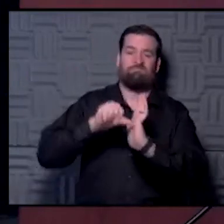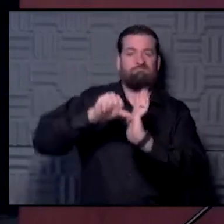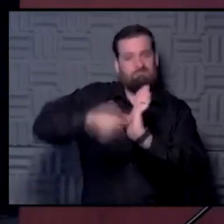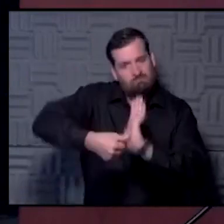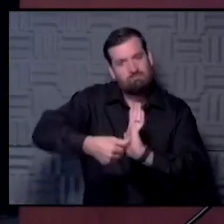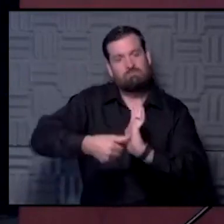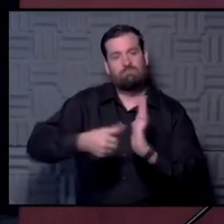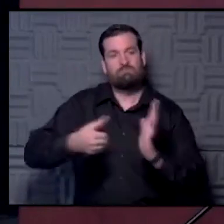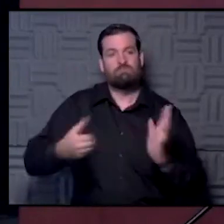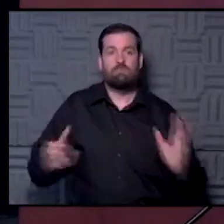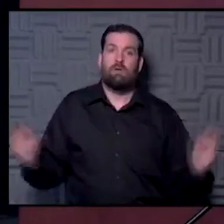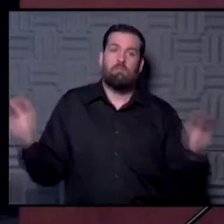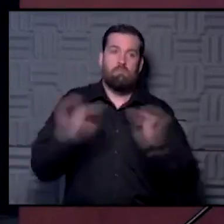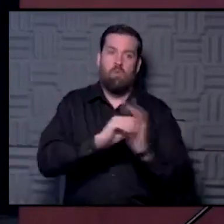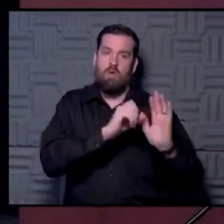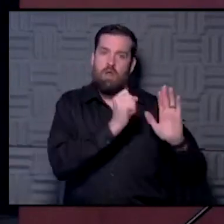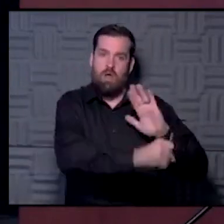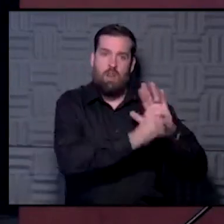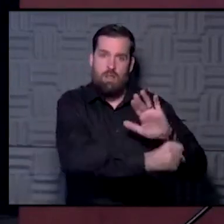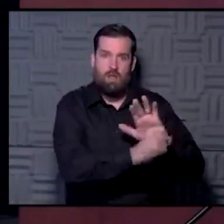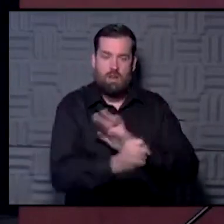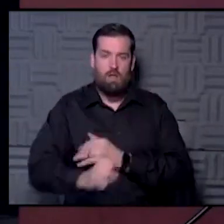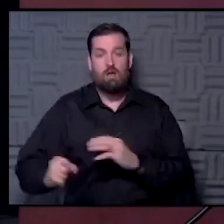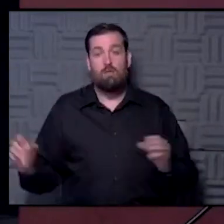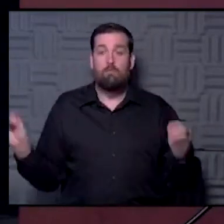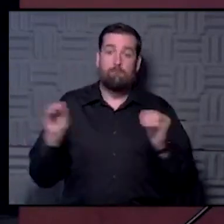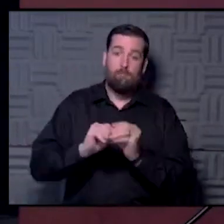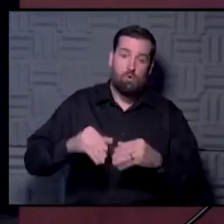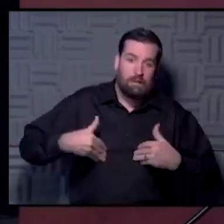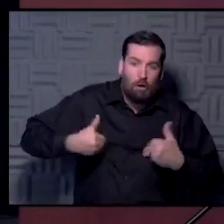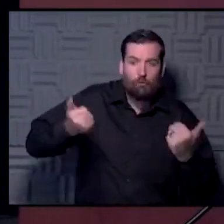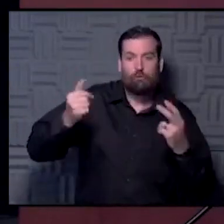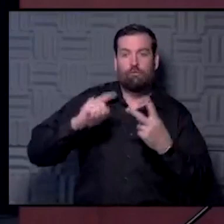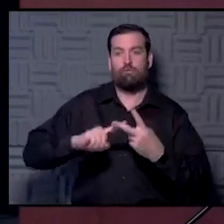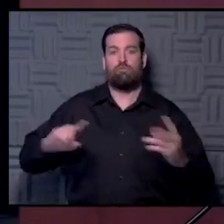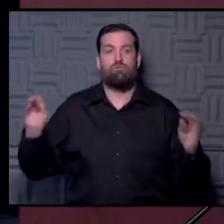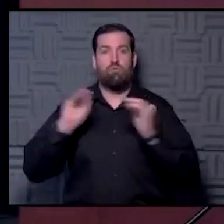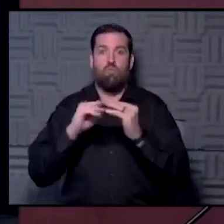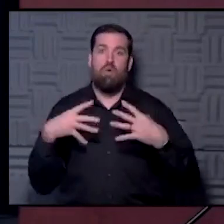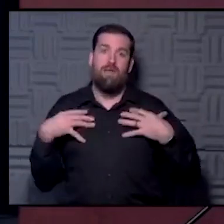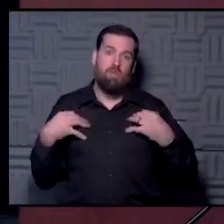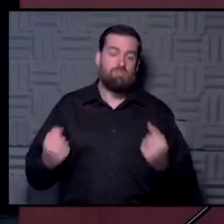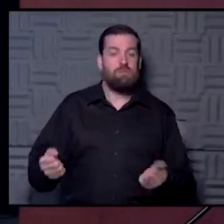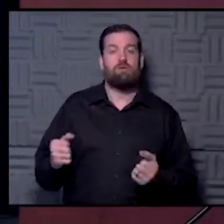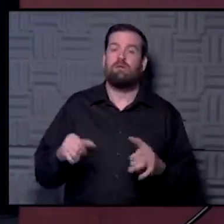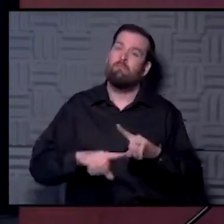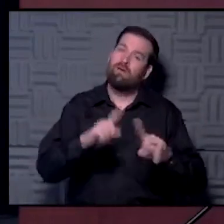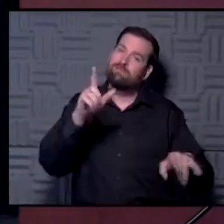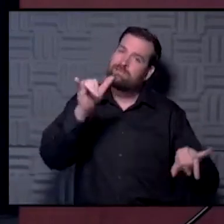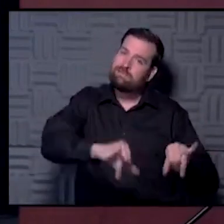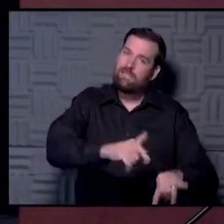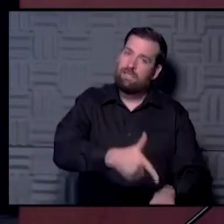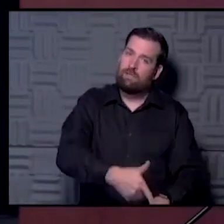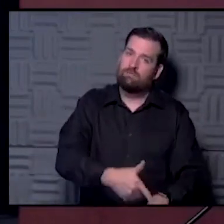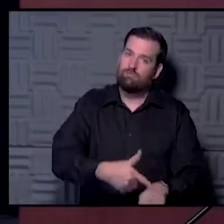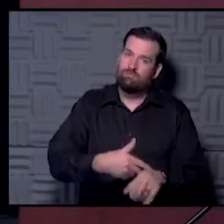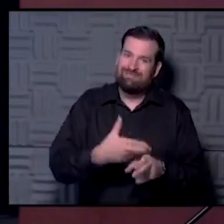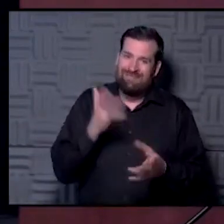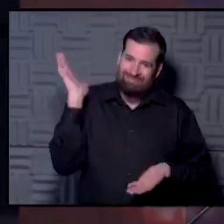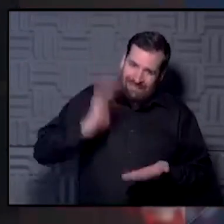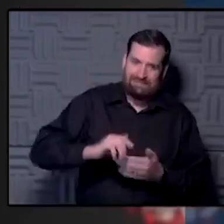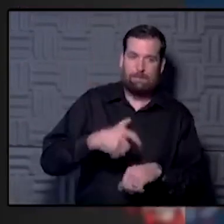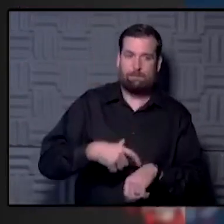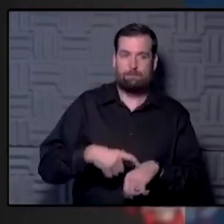we've said. More hospitalizations, younger patients, healthier patients, and shorter time in the hospital. The next slide is